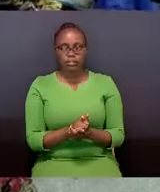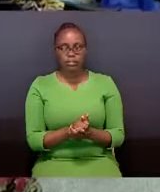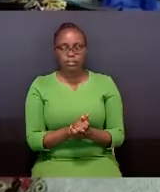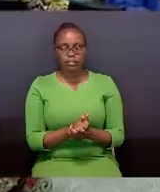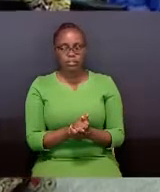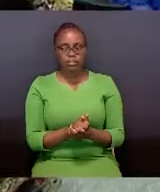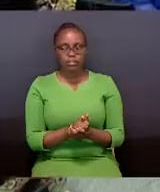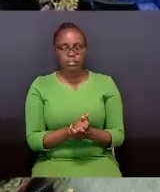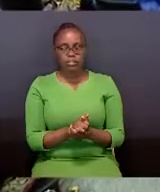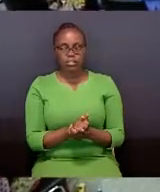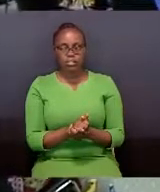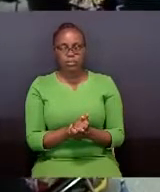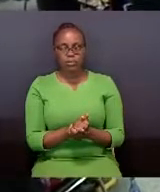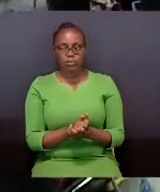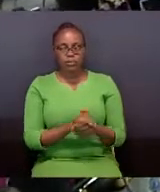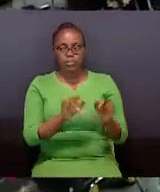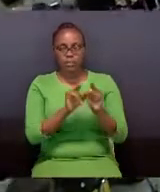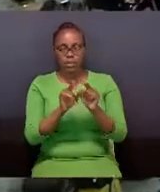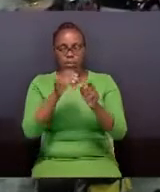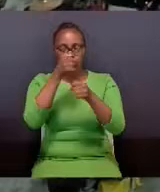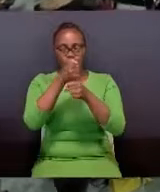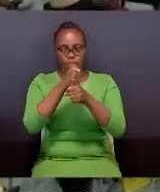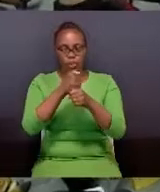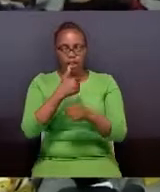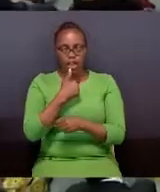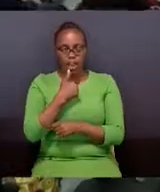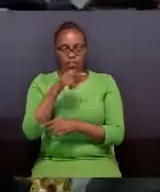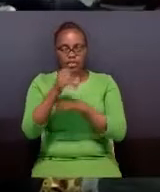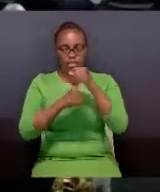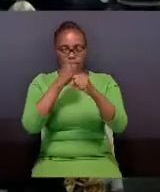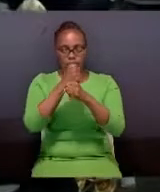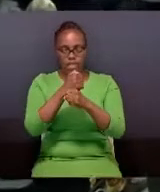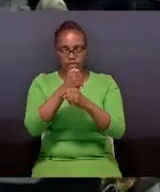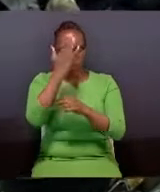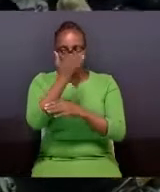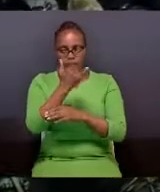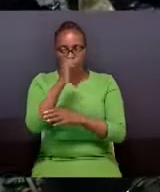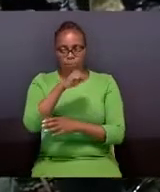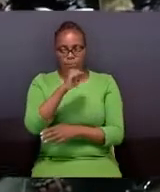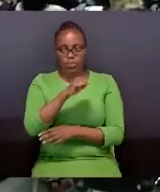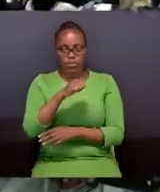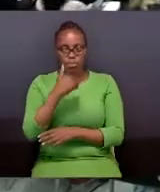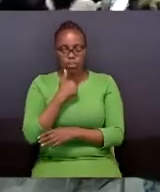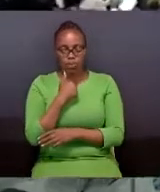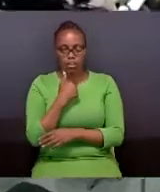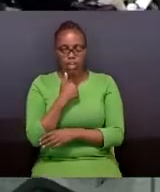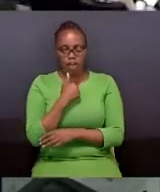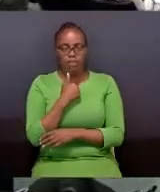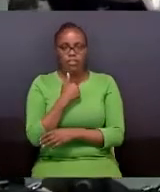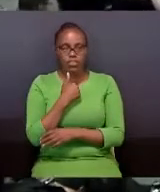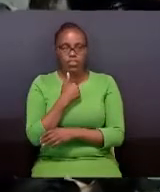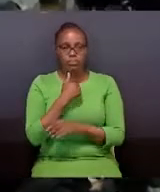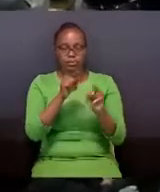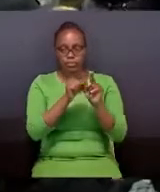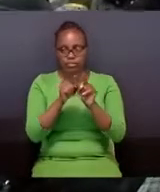So this is for the loss and damage. We still have this year so that we can take part in